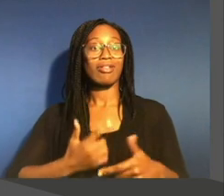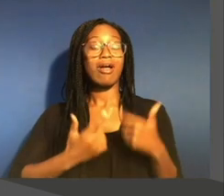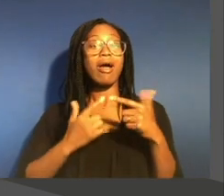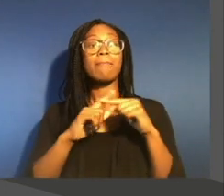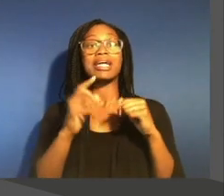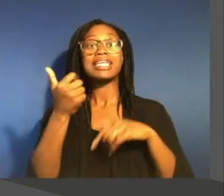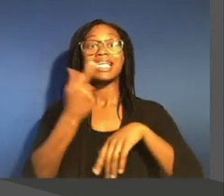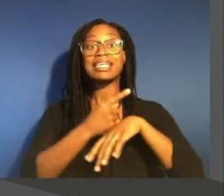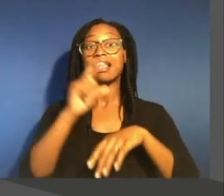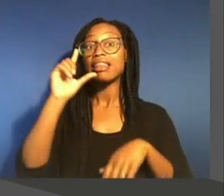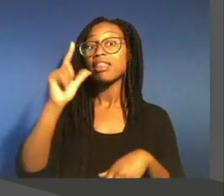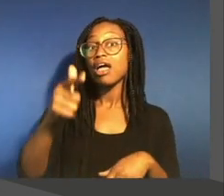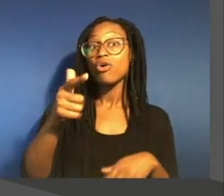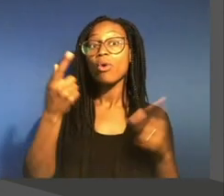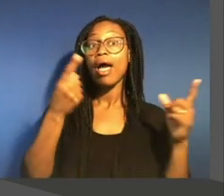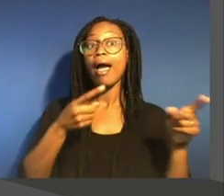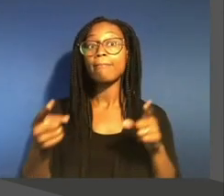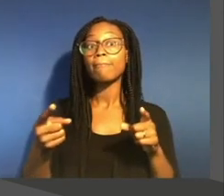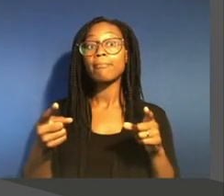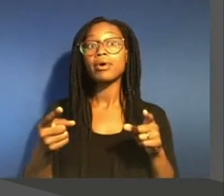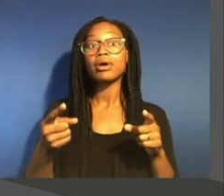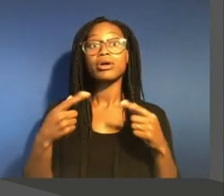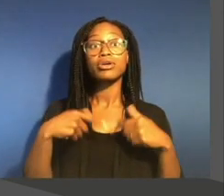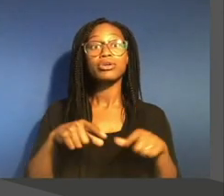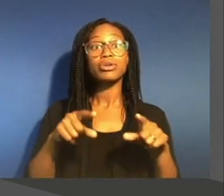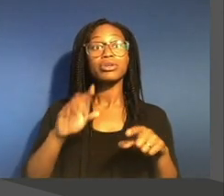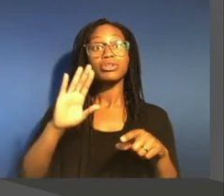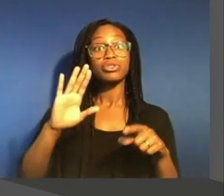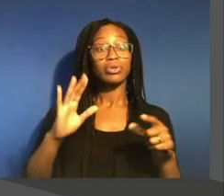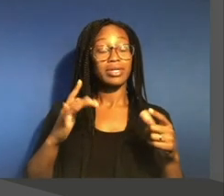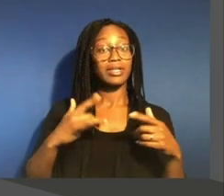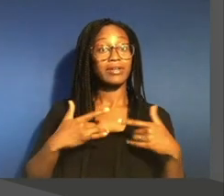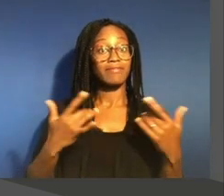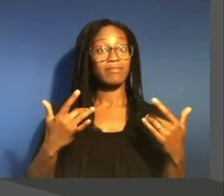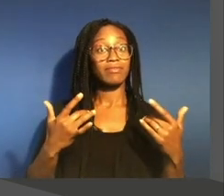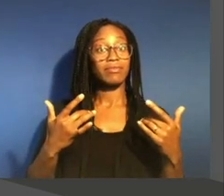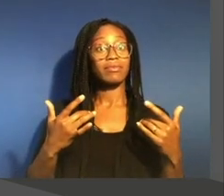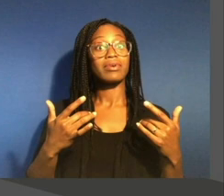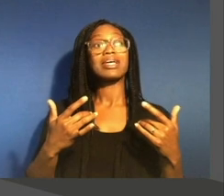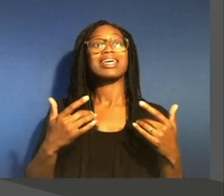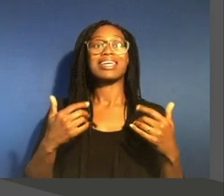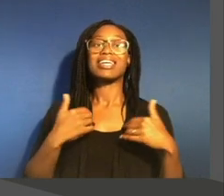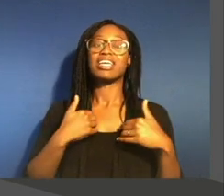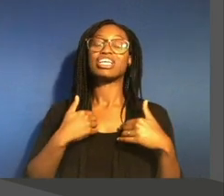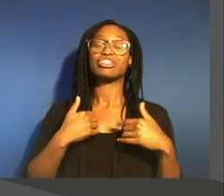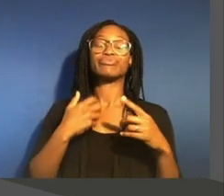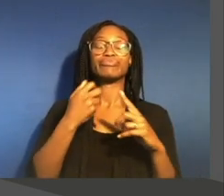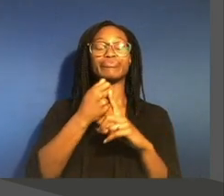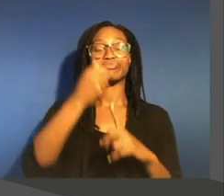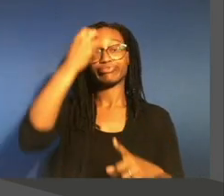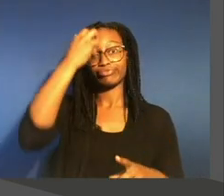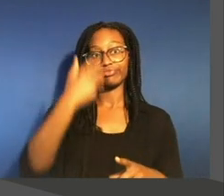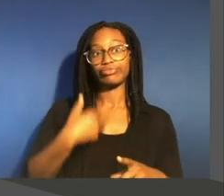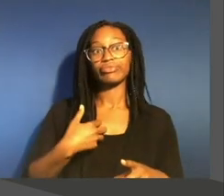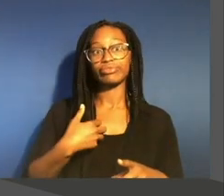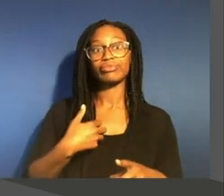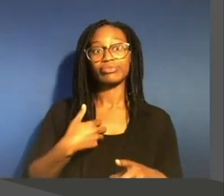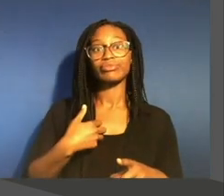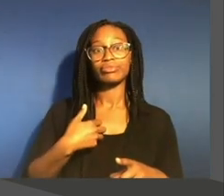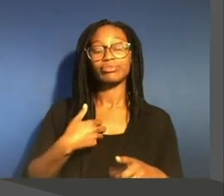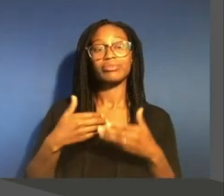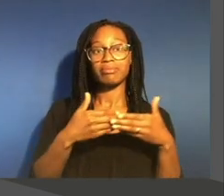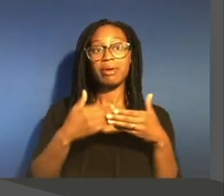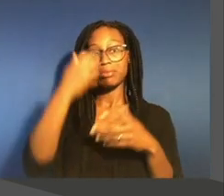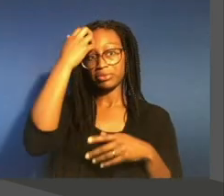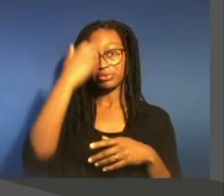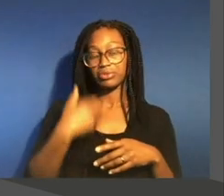that during the event, he suffered a stroke. It's technically called a perinatal stroke. But the result